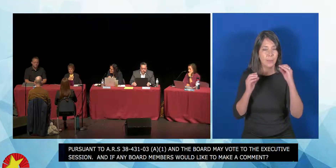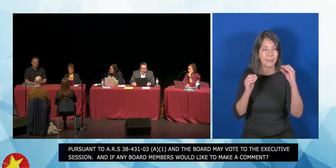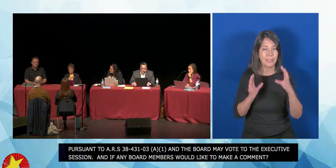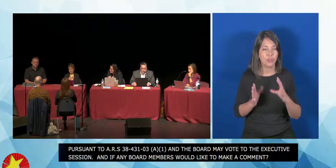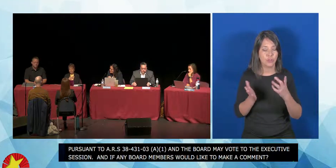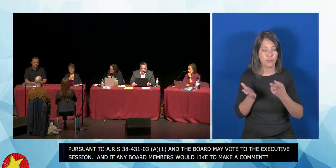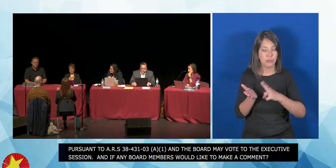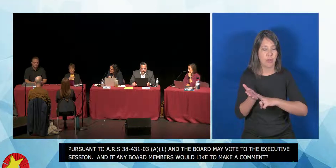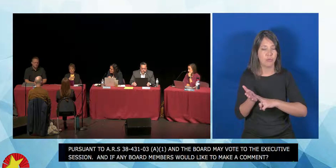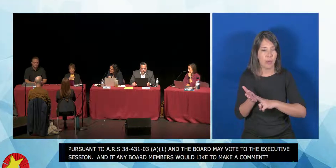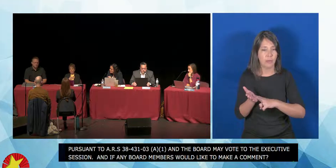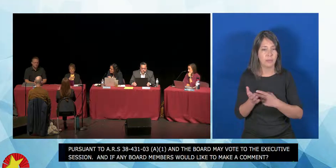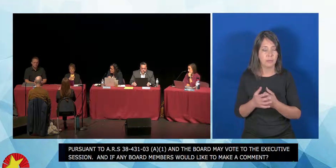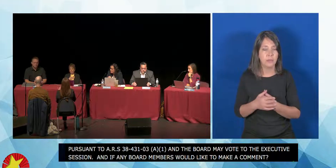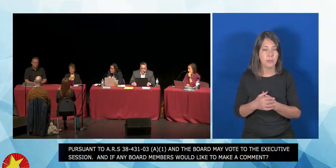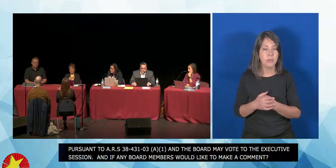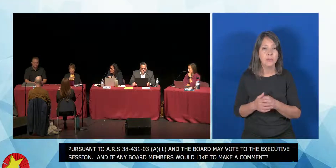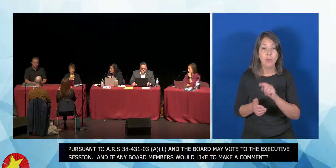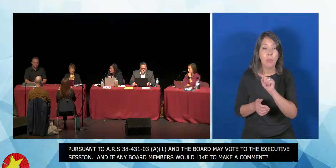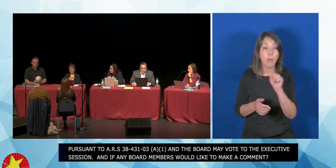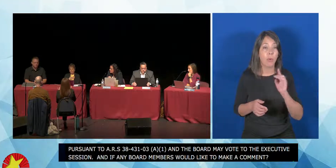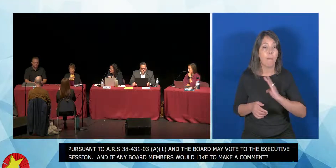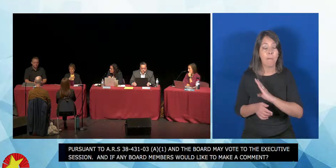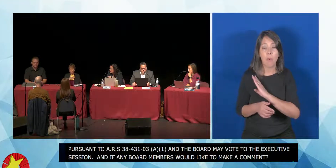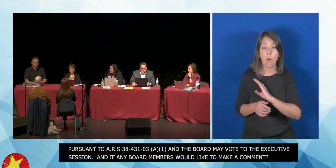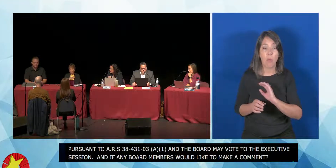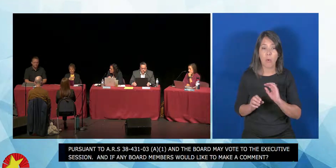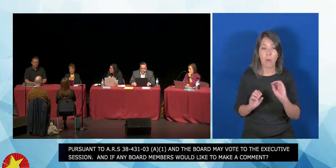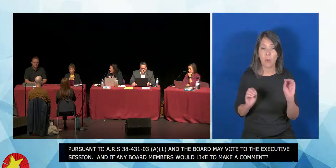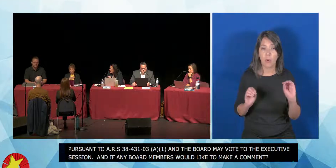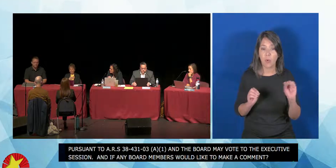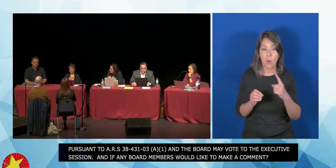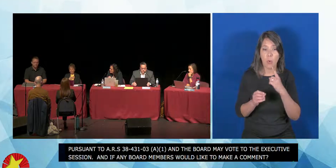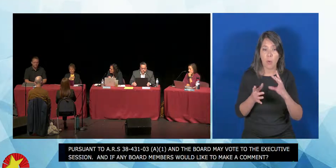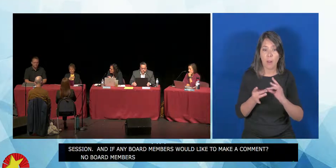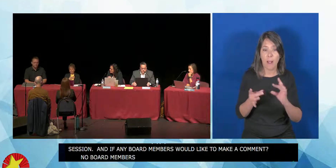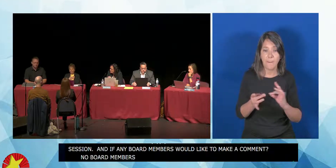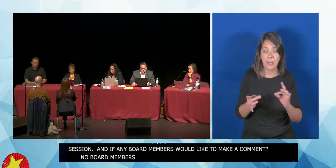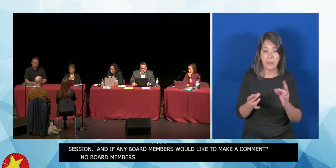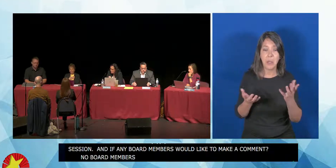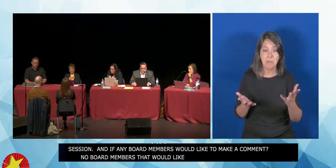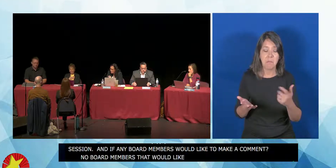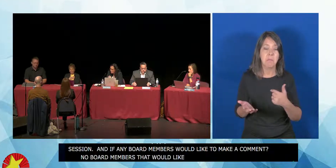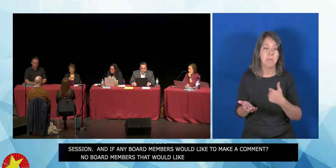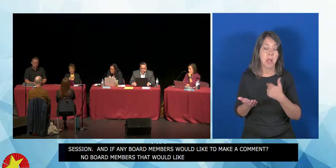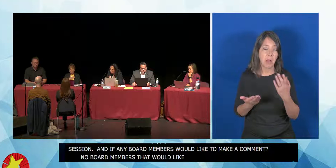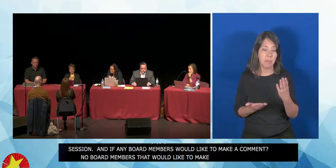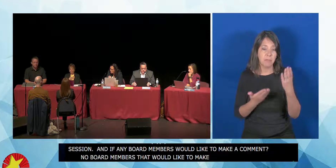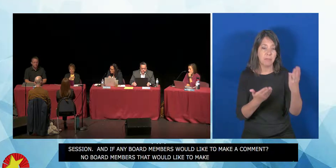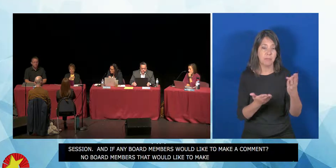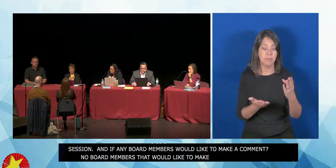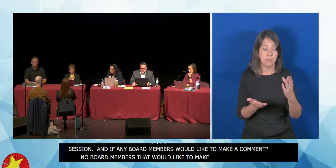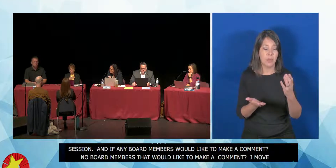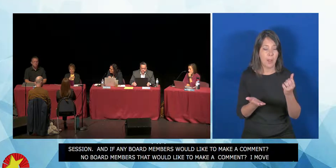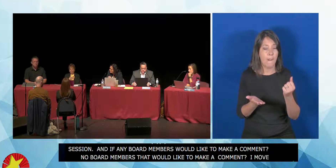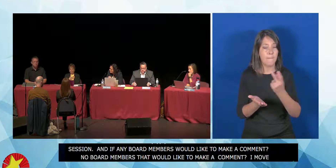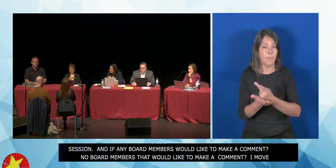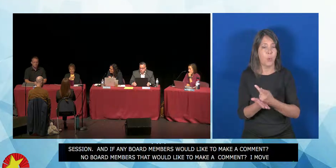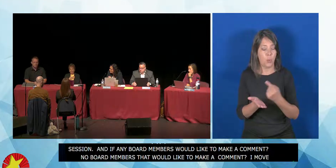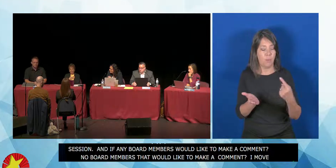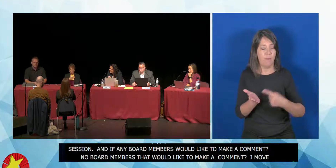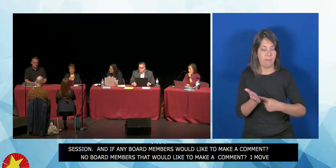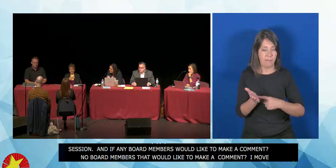No, there are no board members that would like to make a comment. Okay. I move that we approve the contract slated in item